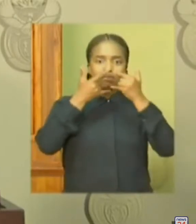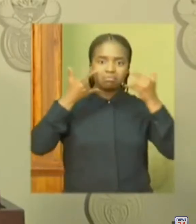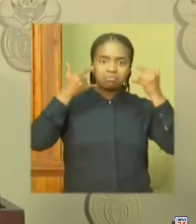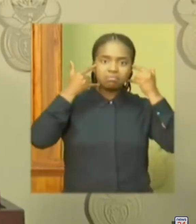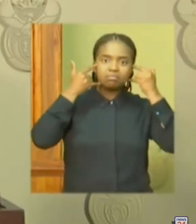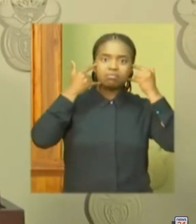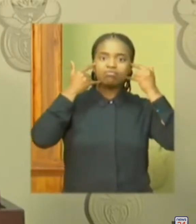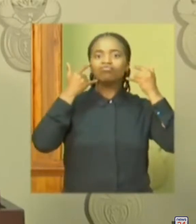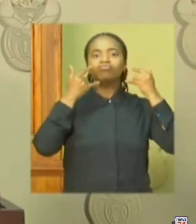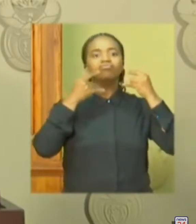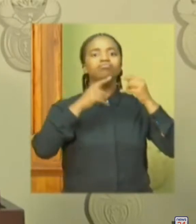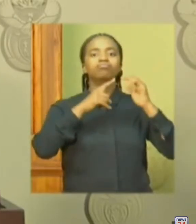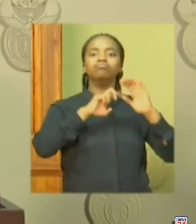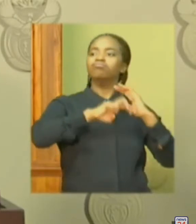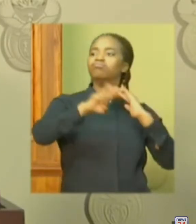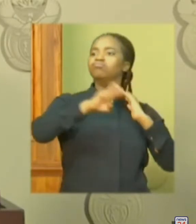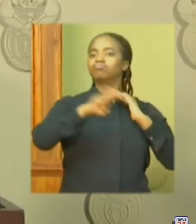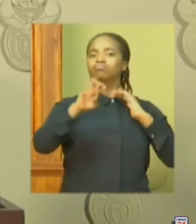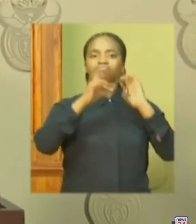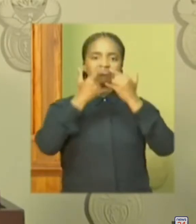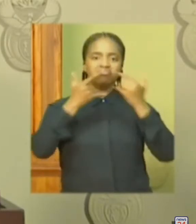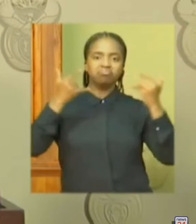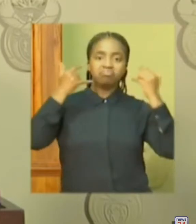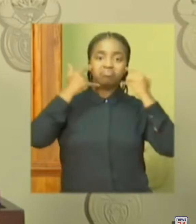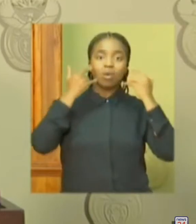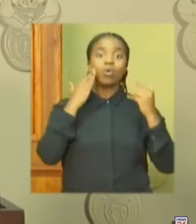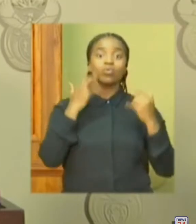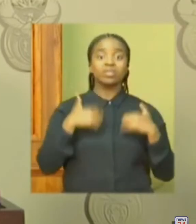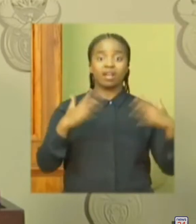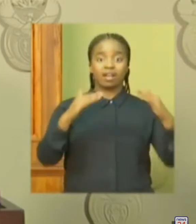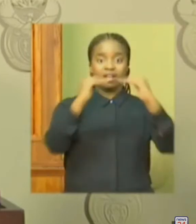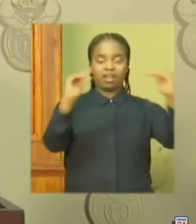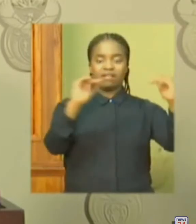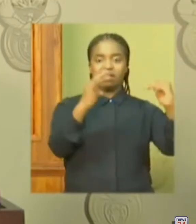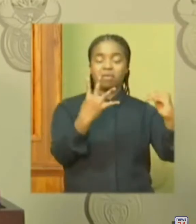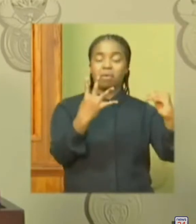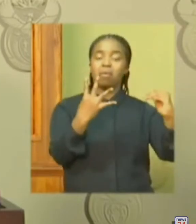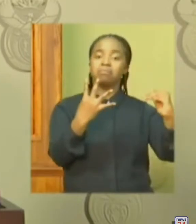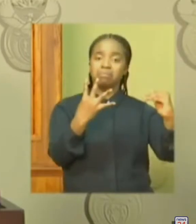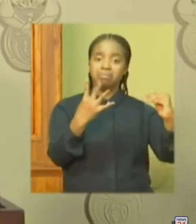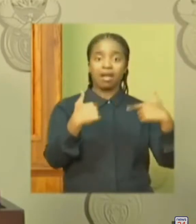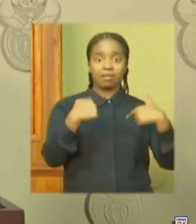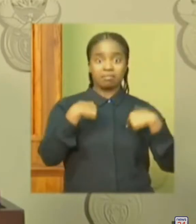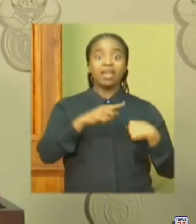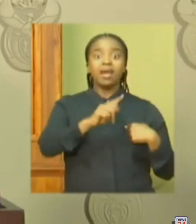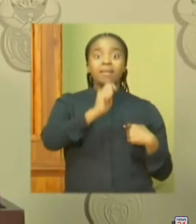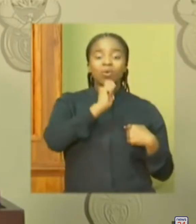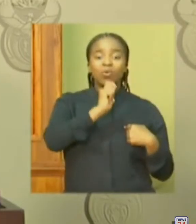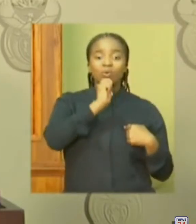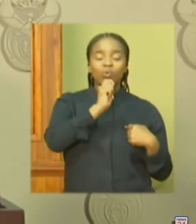in public since the start of Alert 4. I went walking